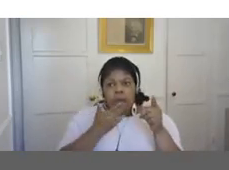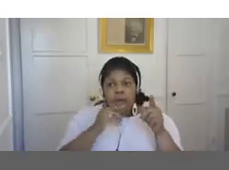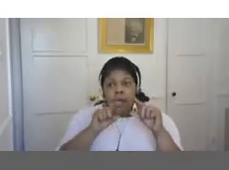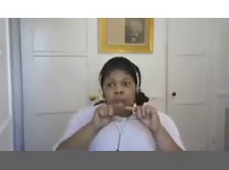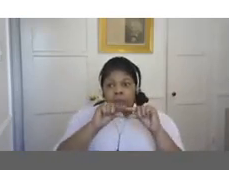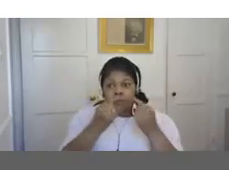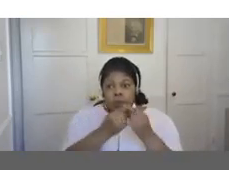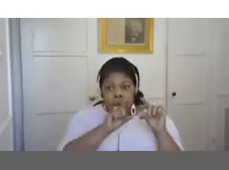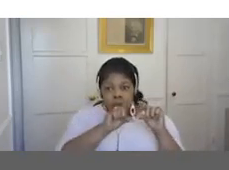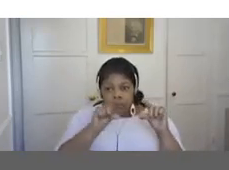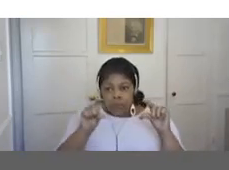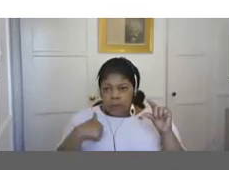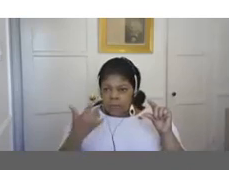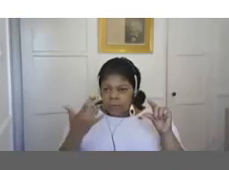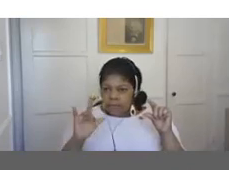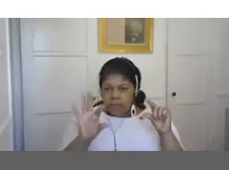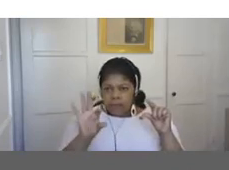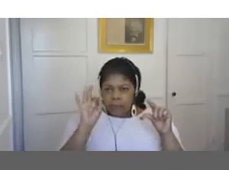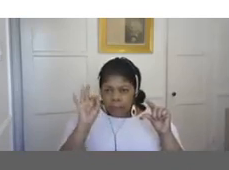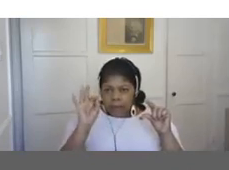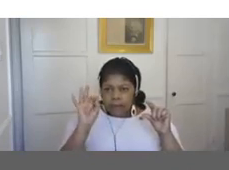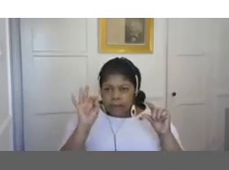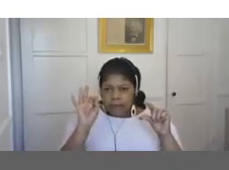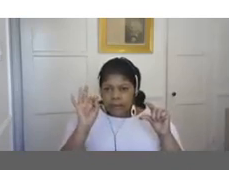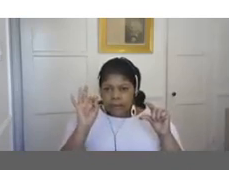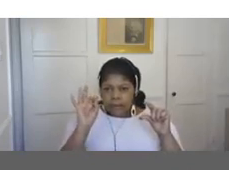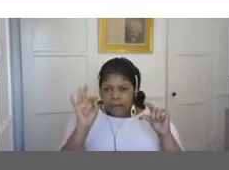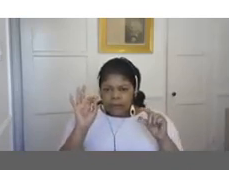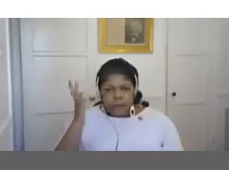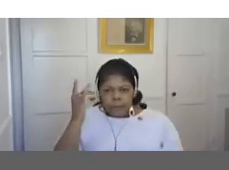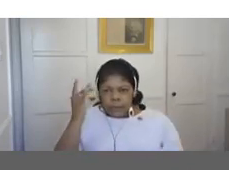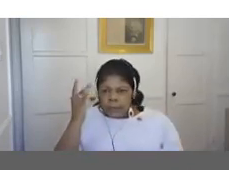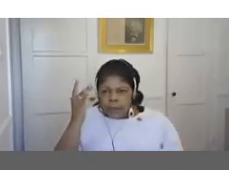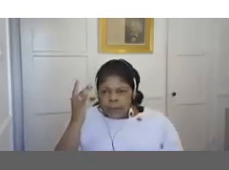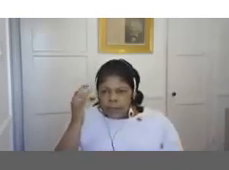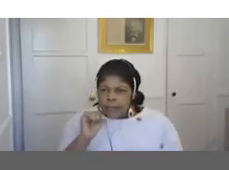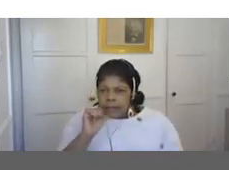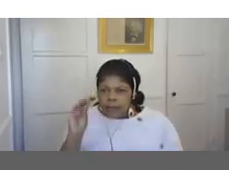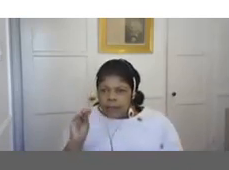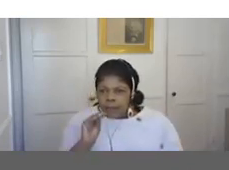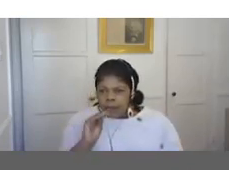yeah, I would normally select right here. But why isn't it going to where I need it to be?